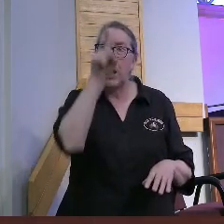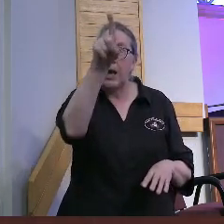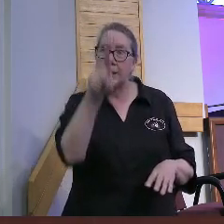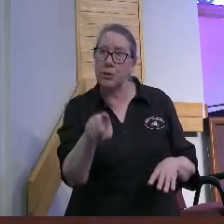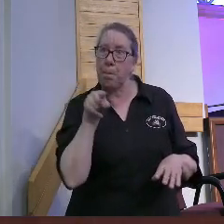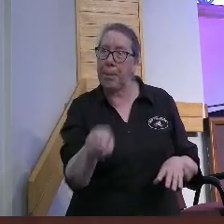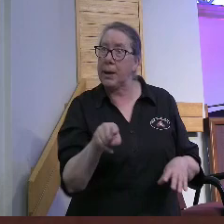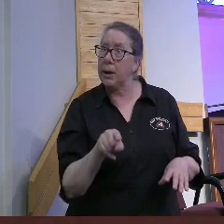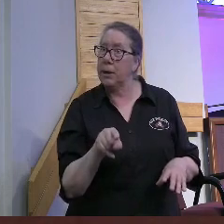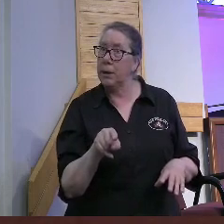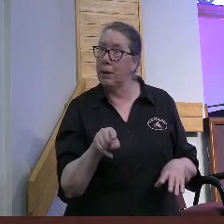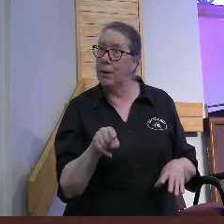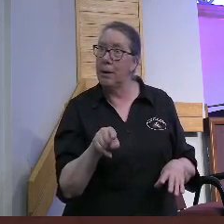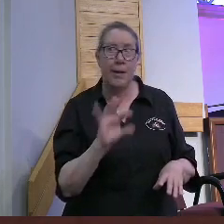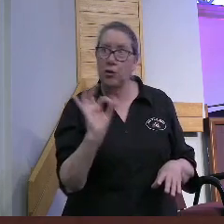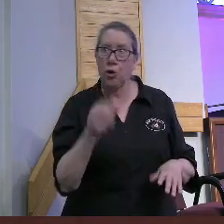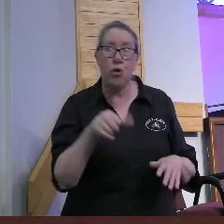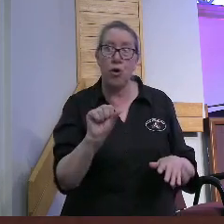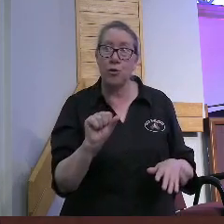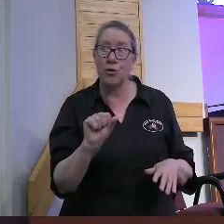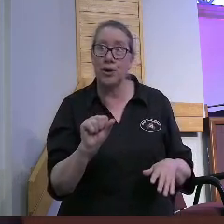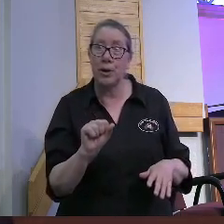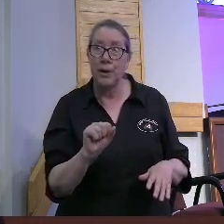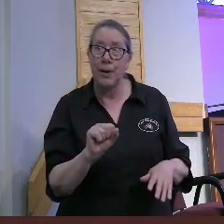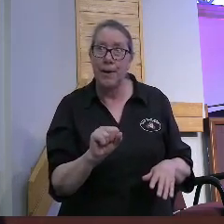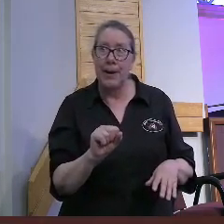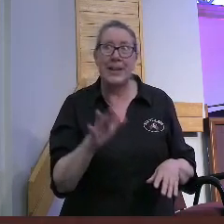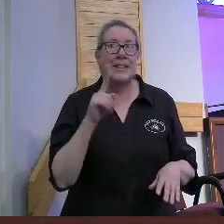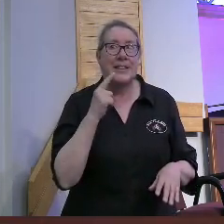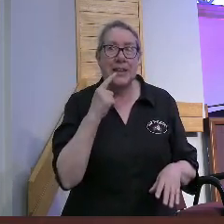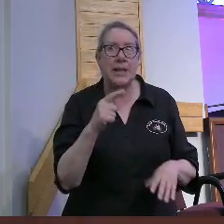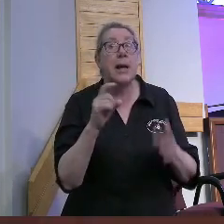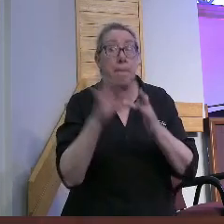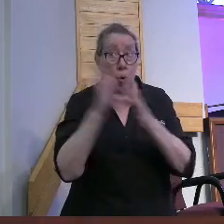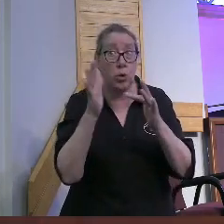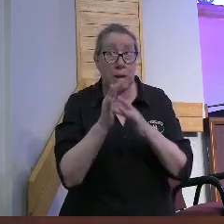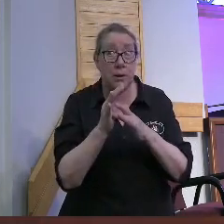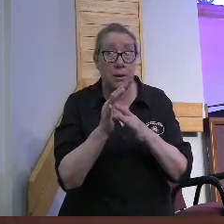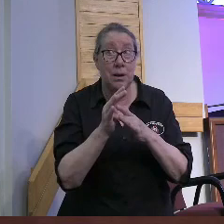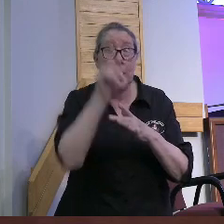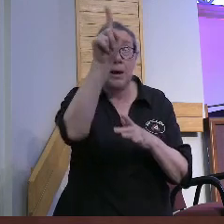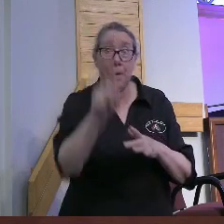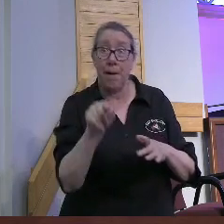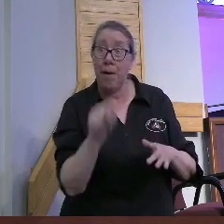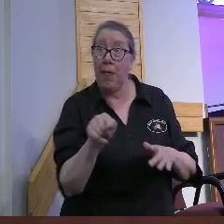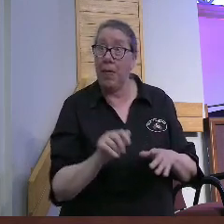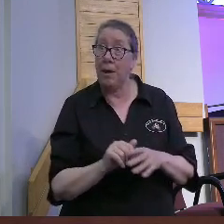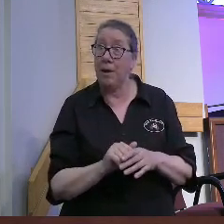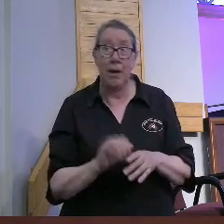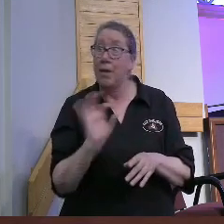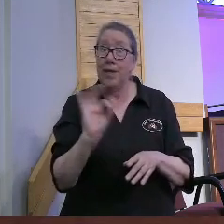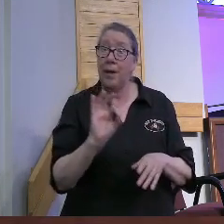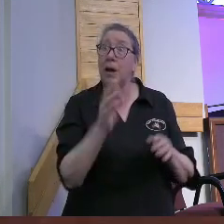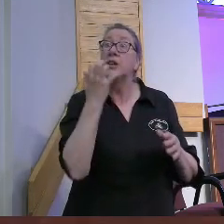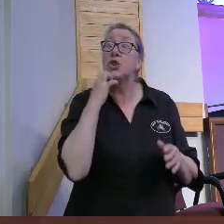mark. That means loud and strong. Listen, take this seriously. Exclamation mark, bang. But they didn't use it.